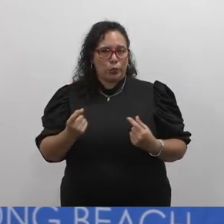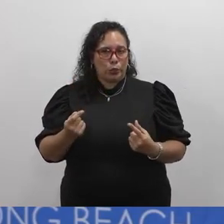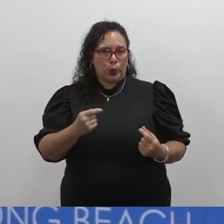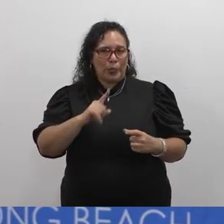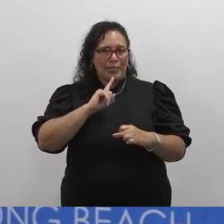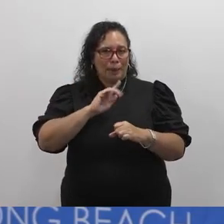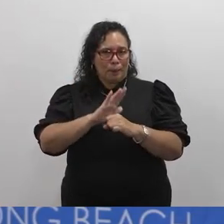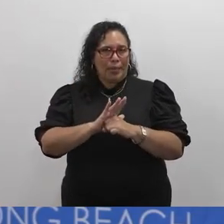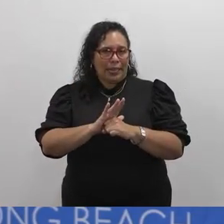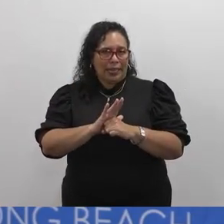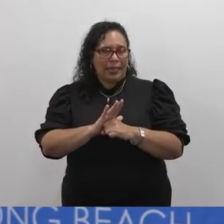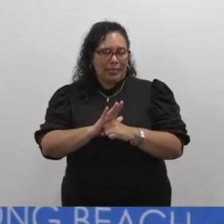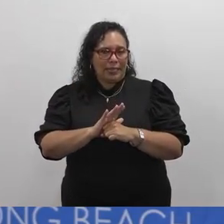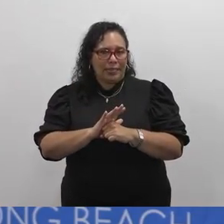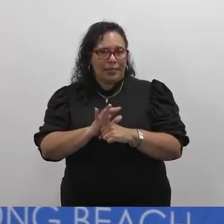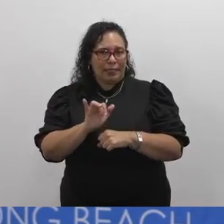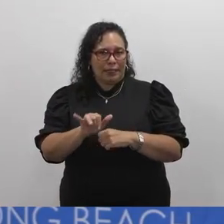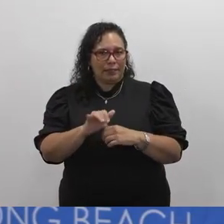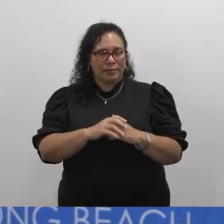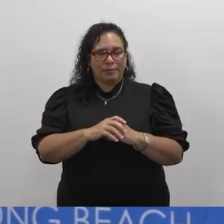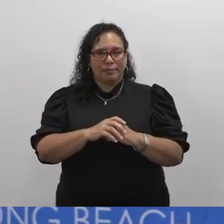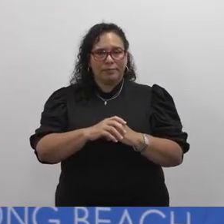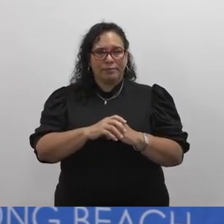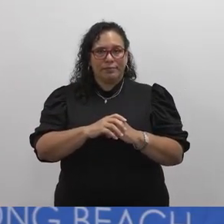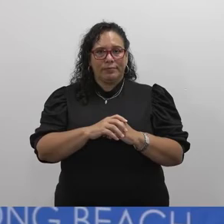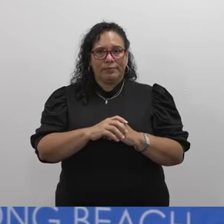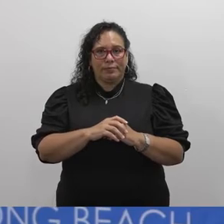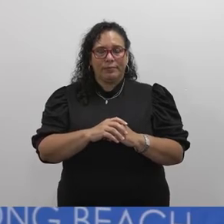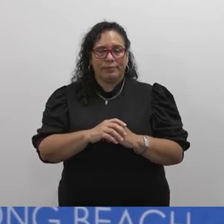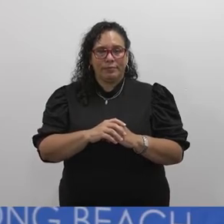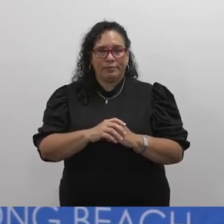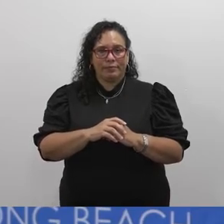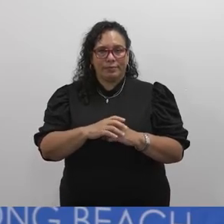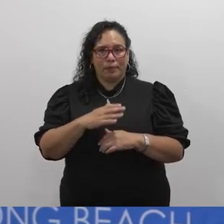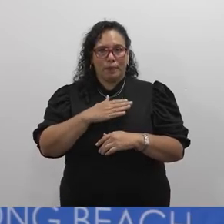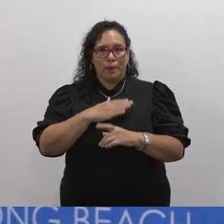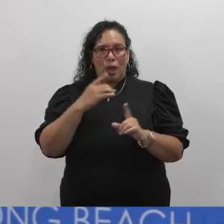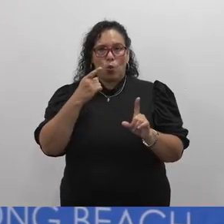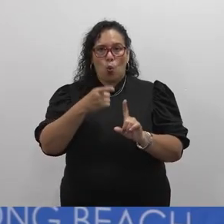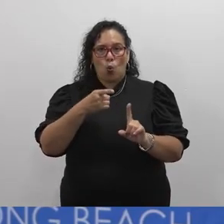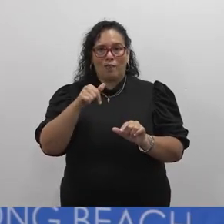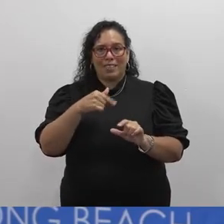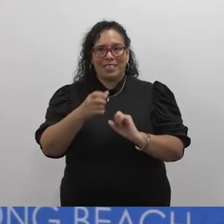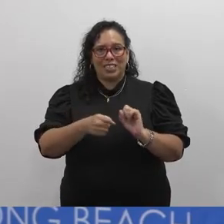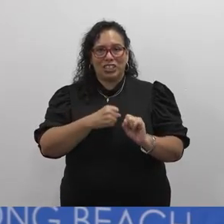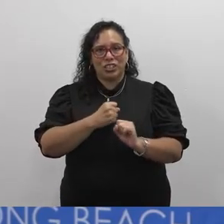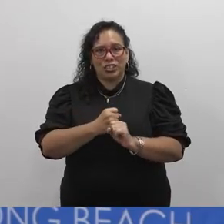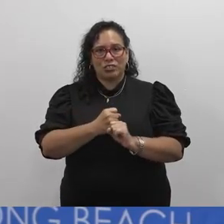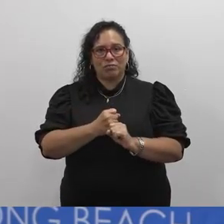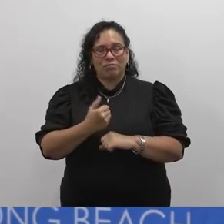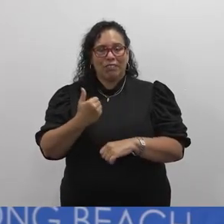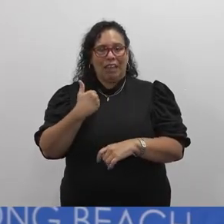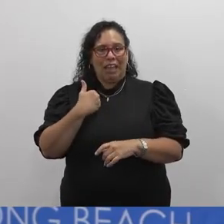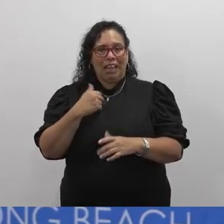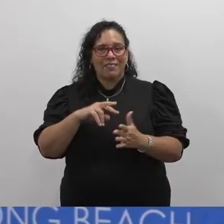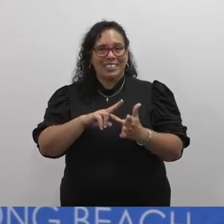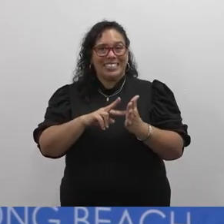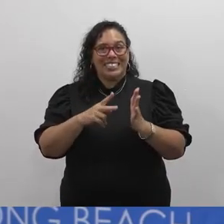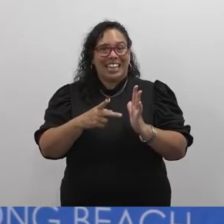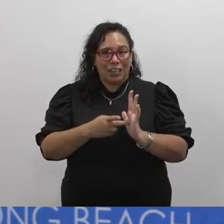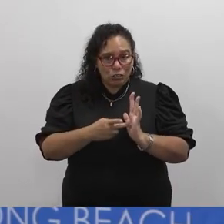committed to, that I think that's, you know, my goal for this coming year would be to have those intentional